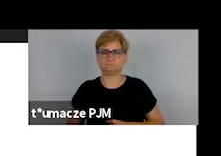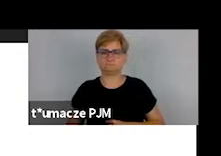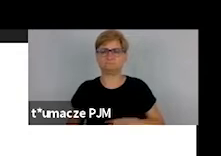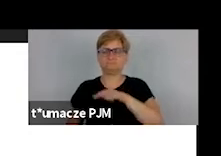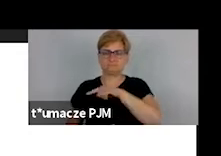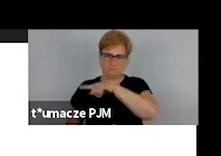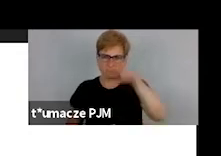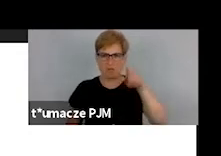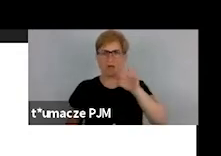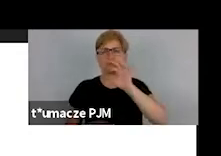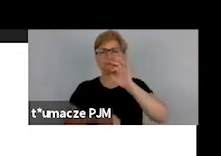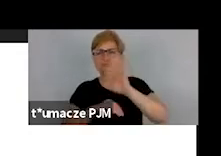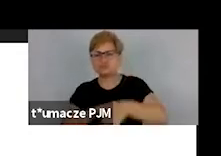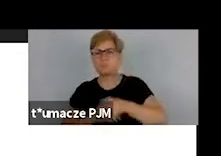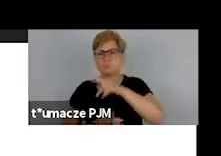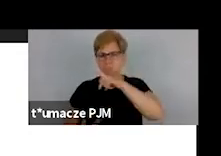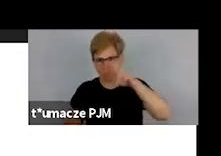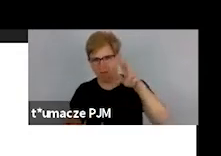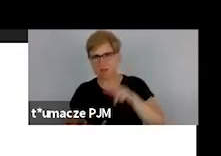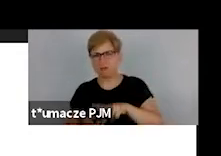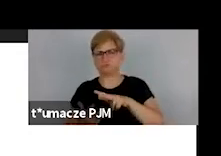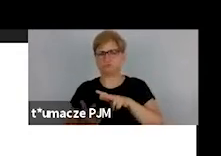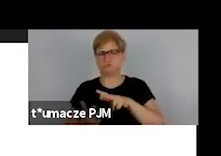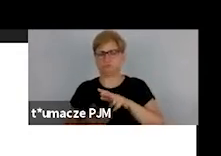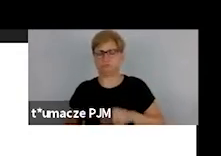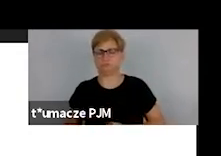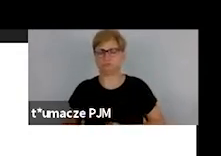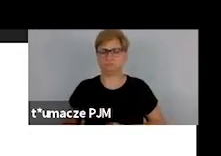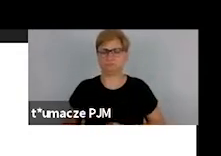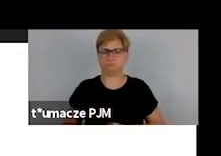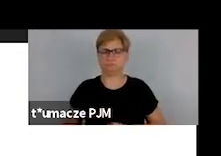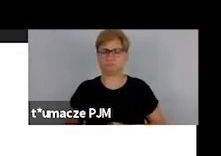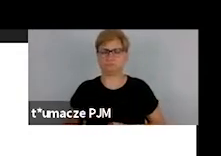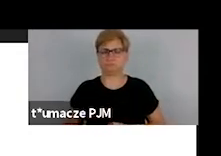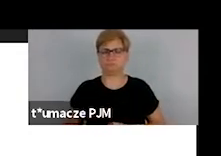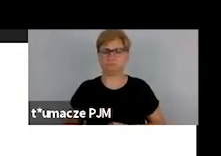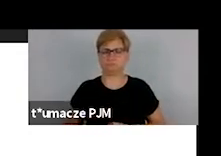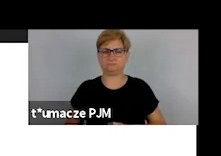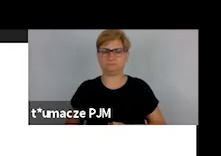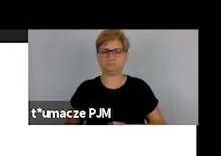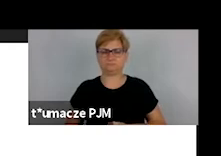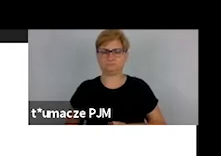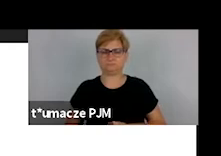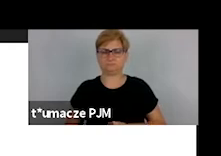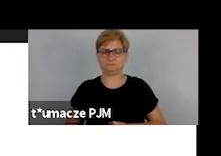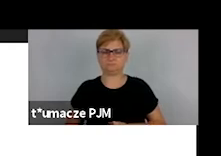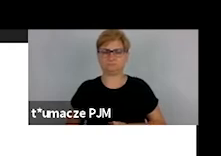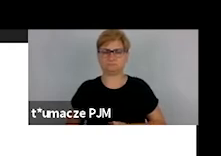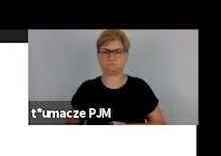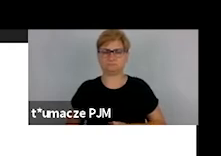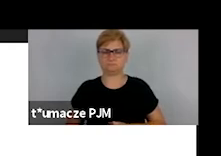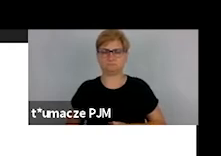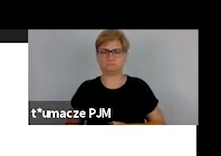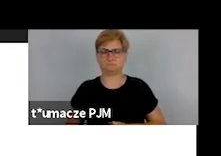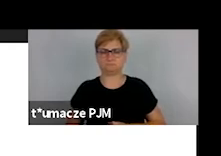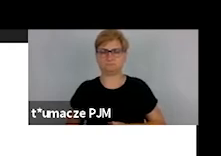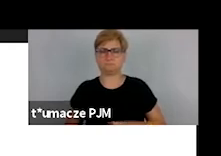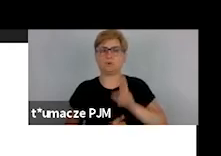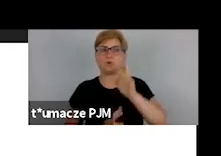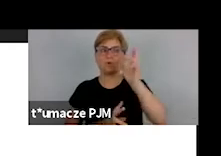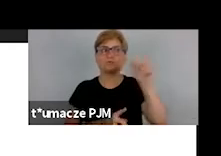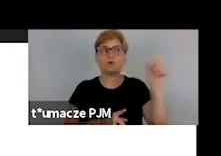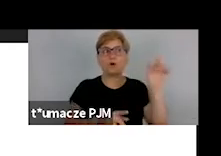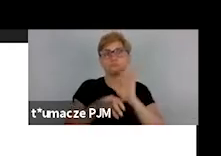seen as socially stigmatized as it might be in other places. I think that is beginning to change.